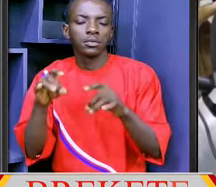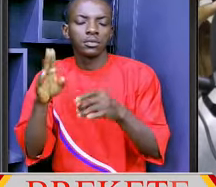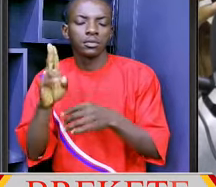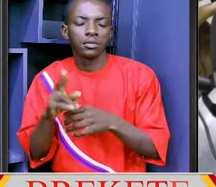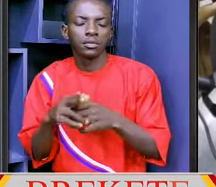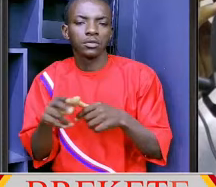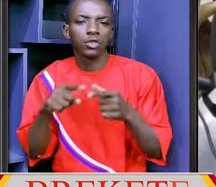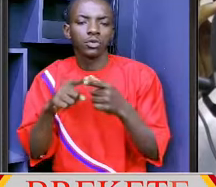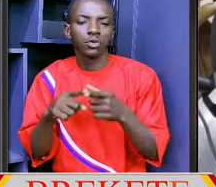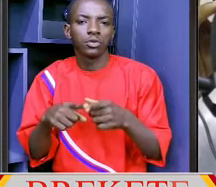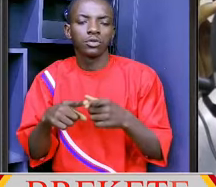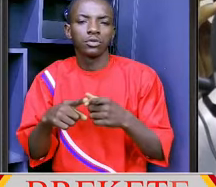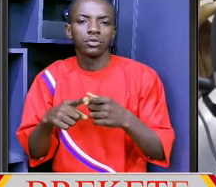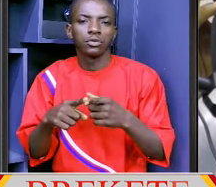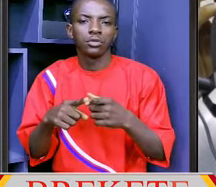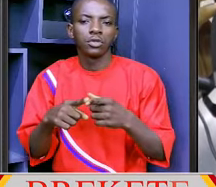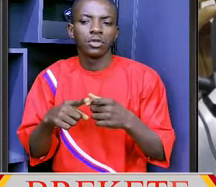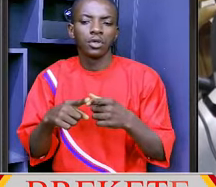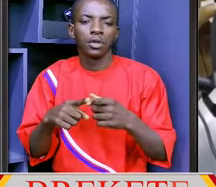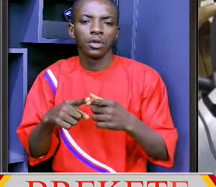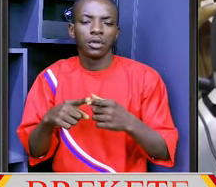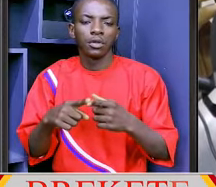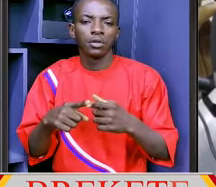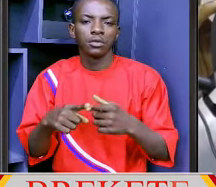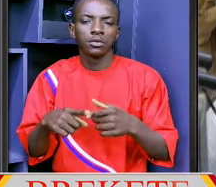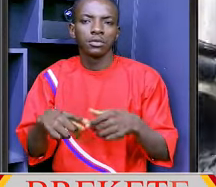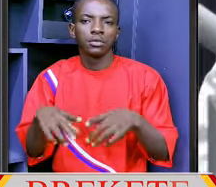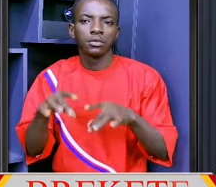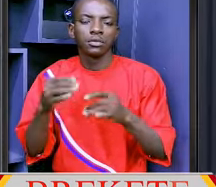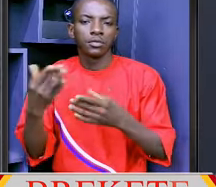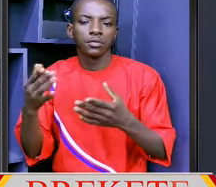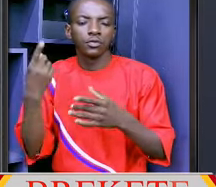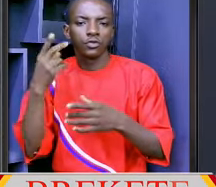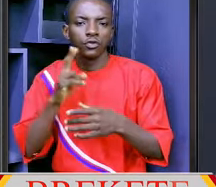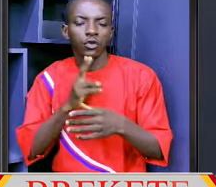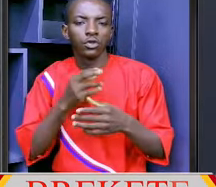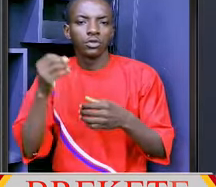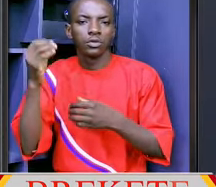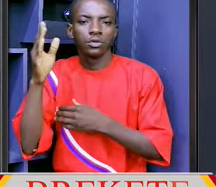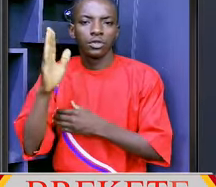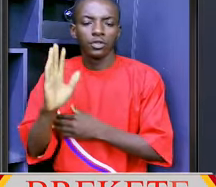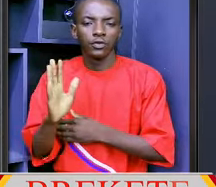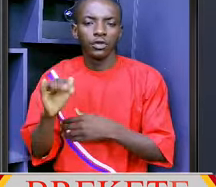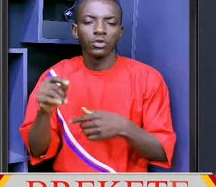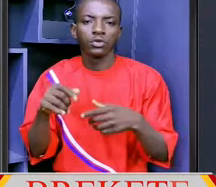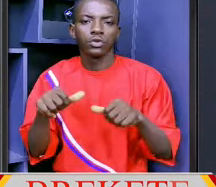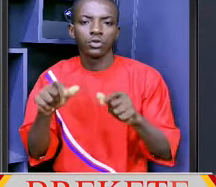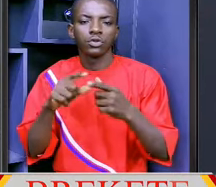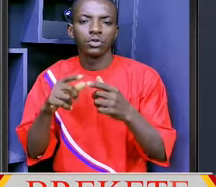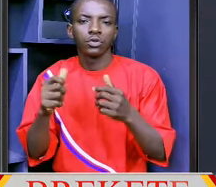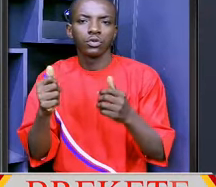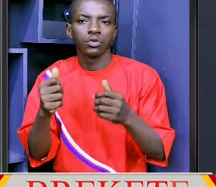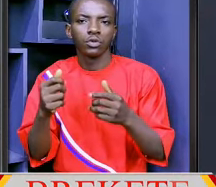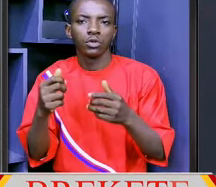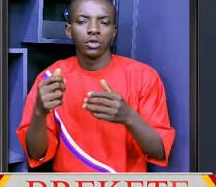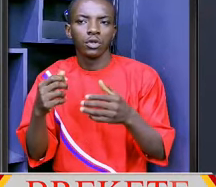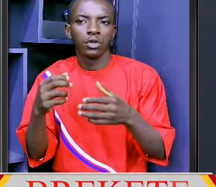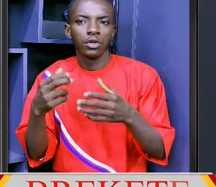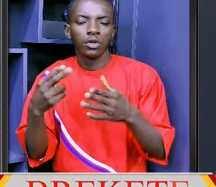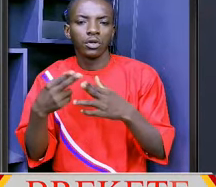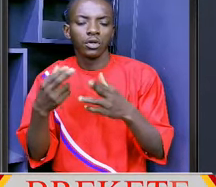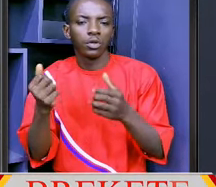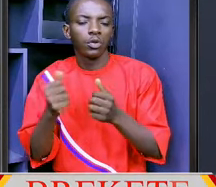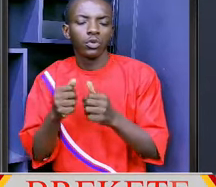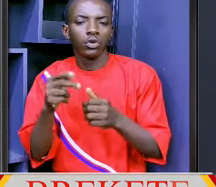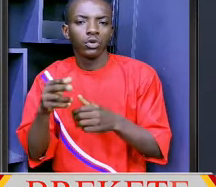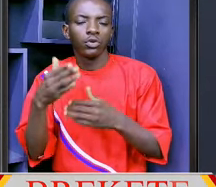Thank you. We are going to. This is going to be a test case for us. Thank you. And by the grace of God, we will continue to partner with you for the good work you